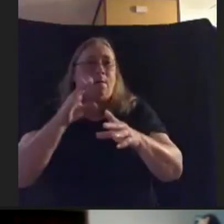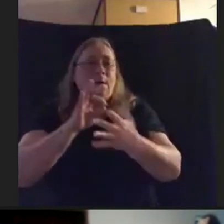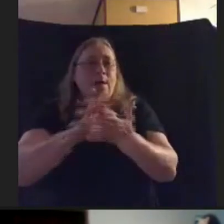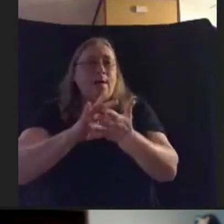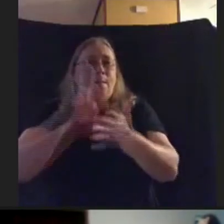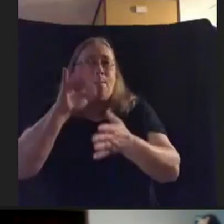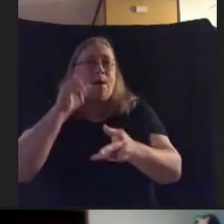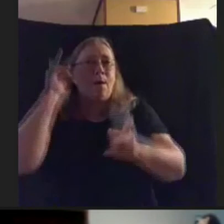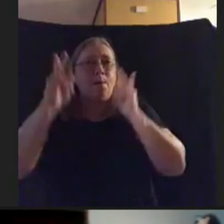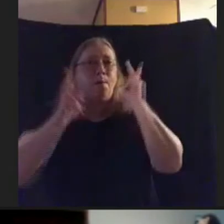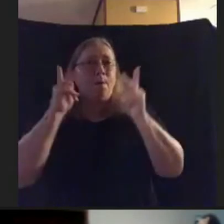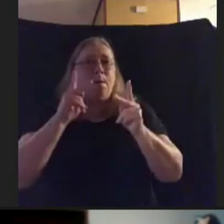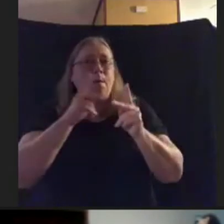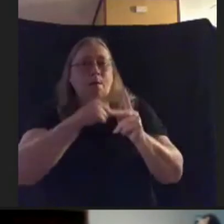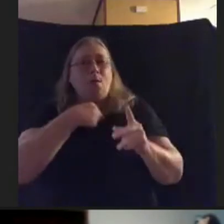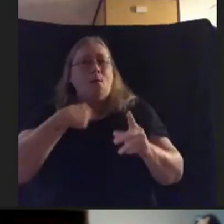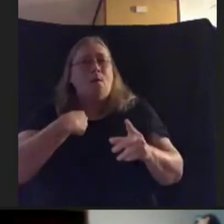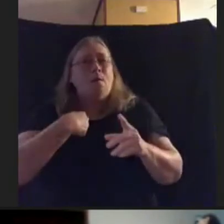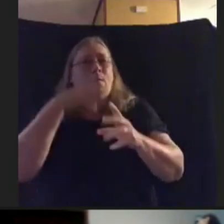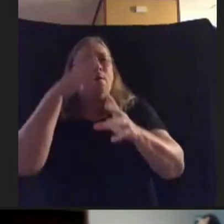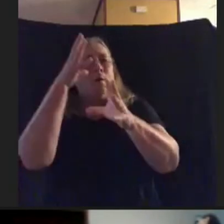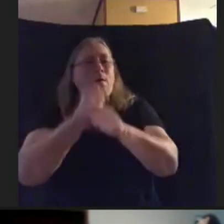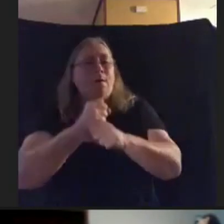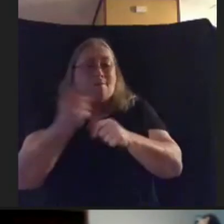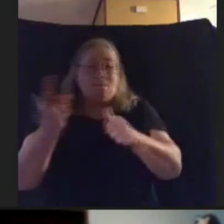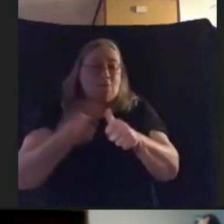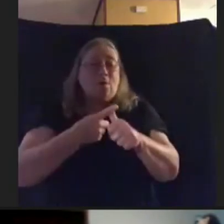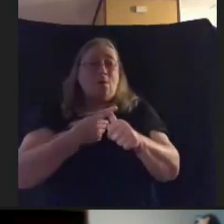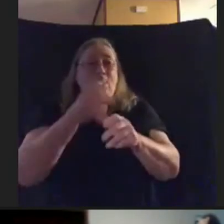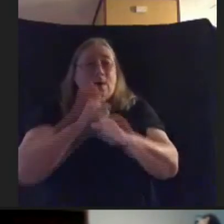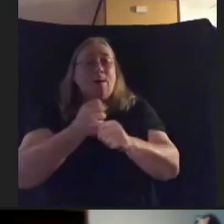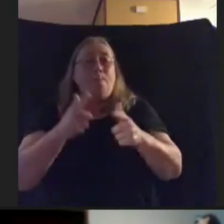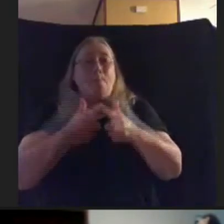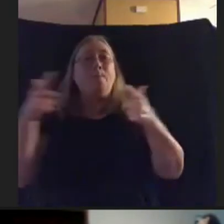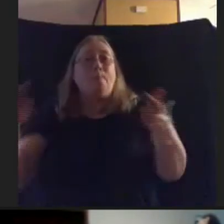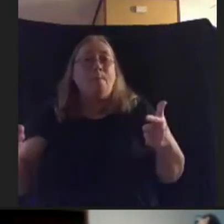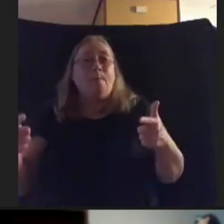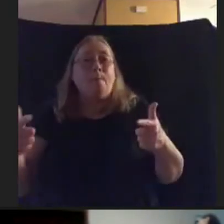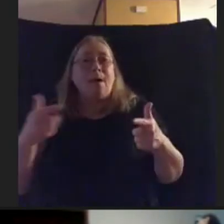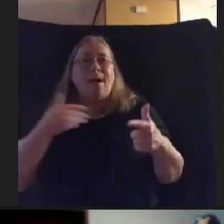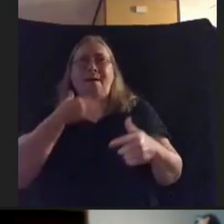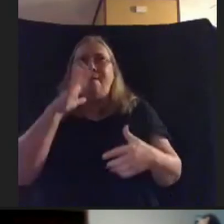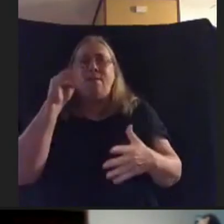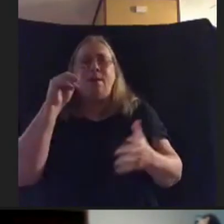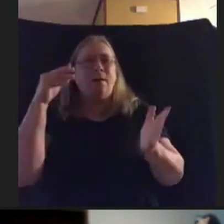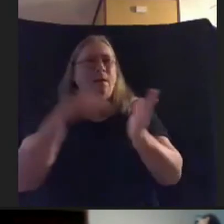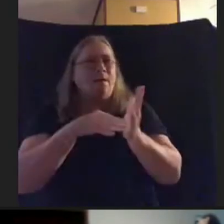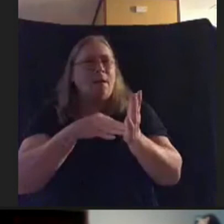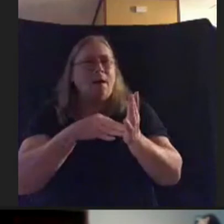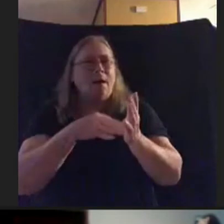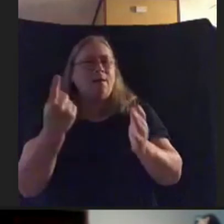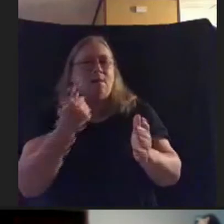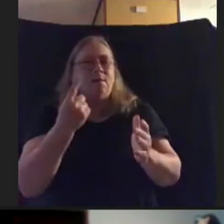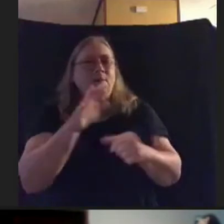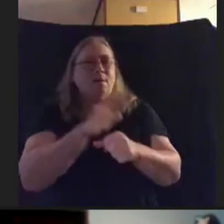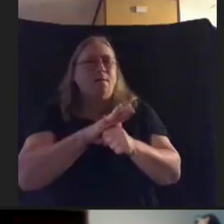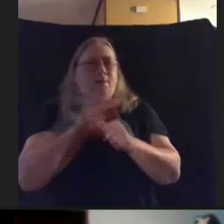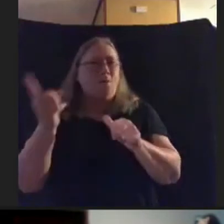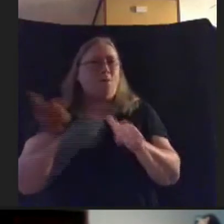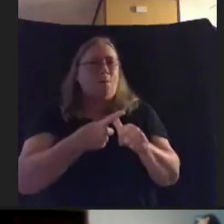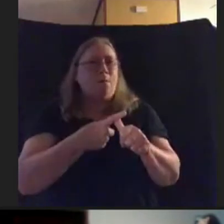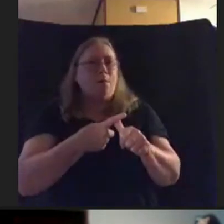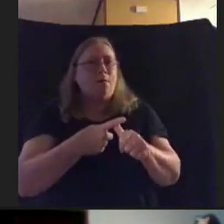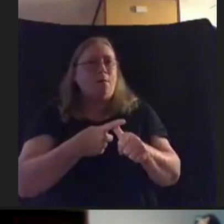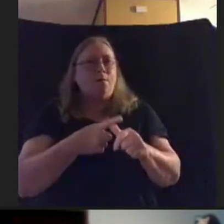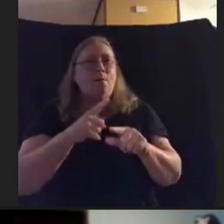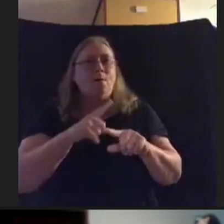We got a pretty big influx early on, right? I mean, we had 1 week, we had like 50,000, maybe 51,000. So, whatever they